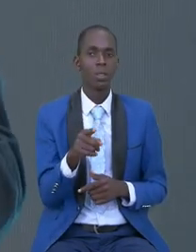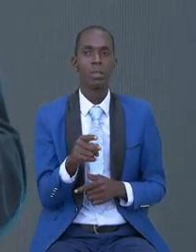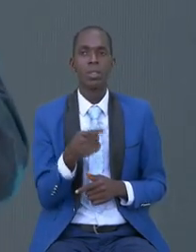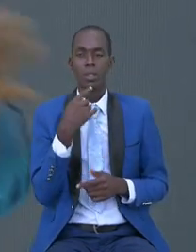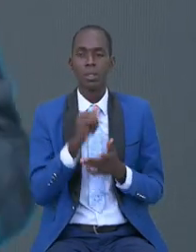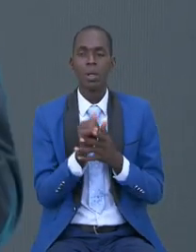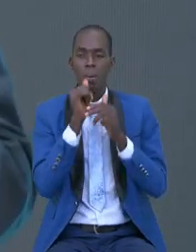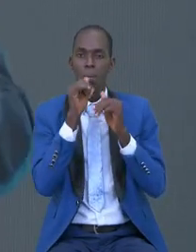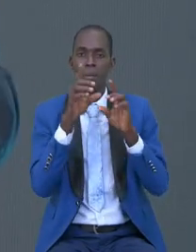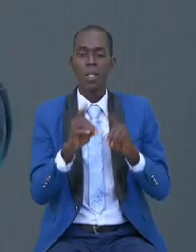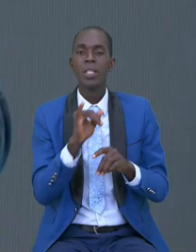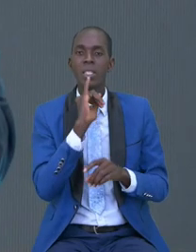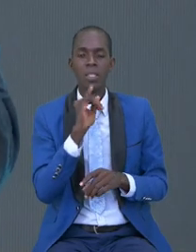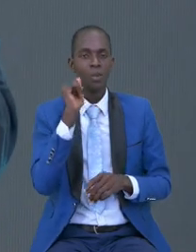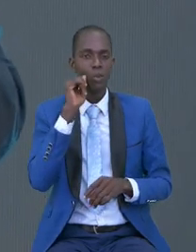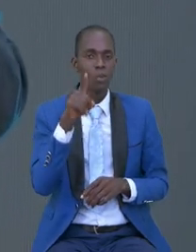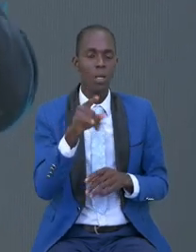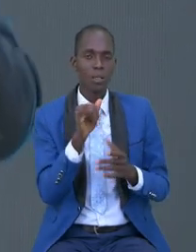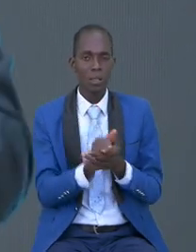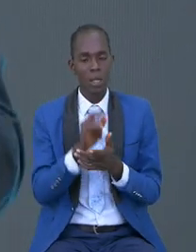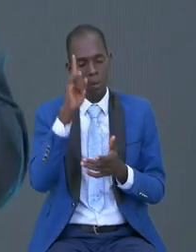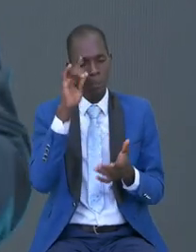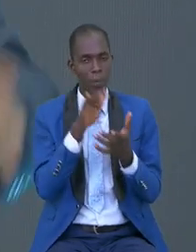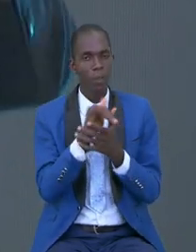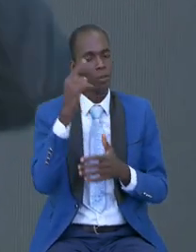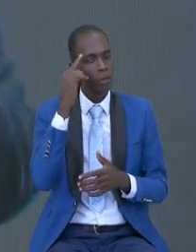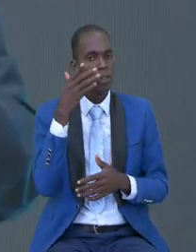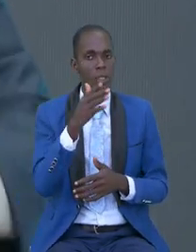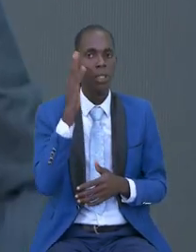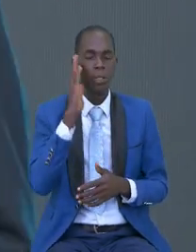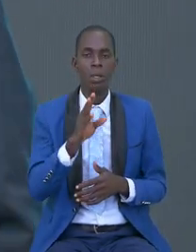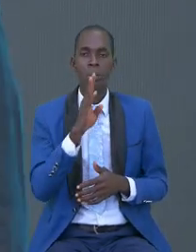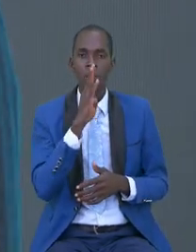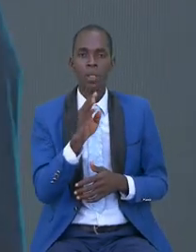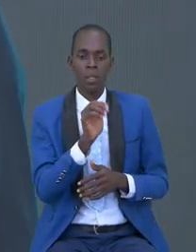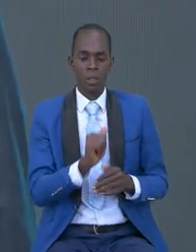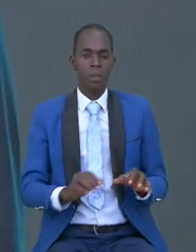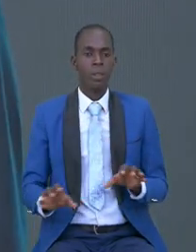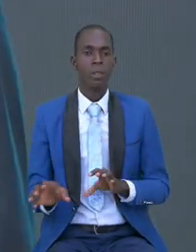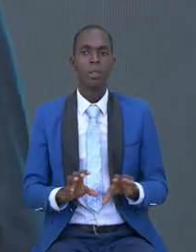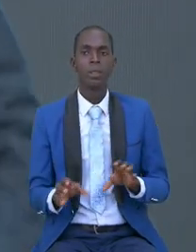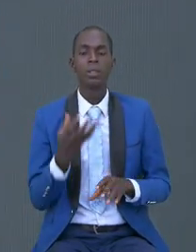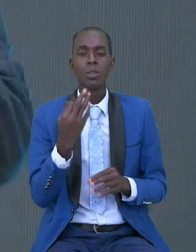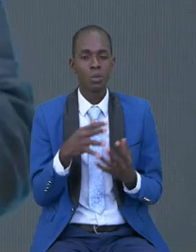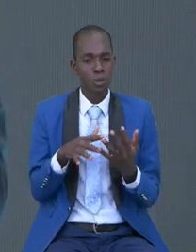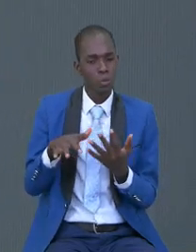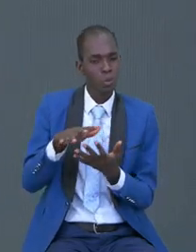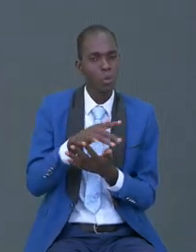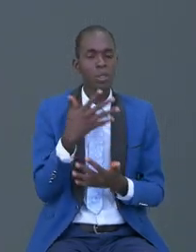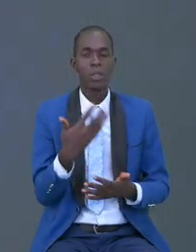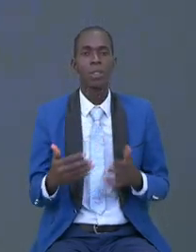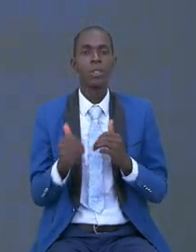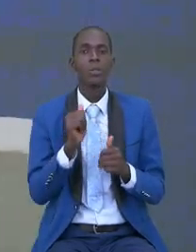is she that believe, for there shall be a performance of those things which